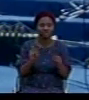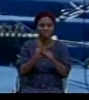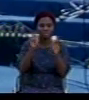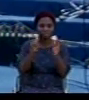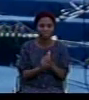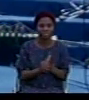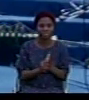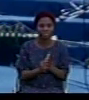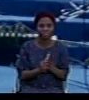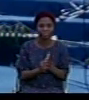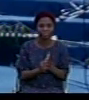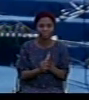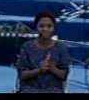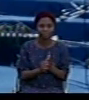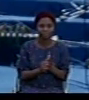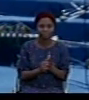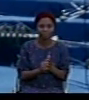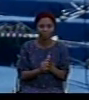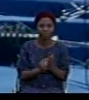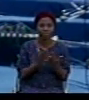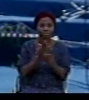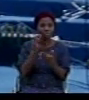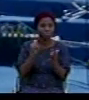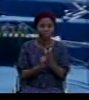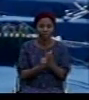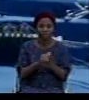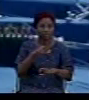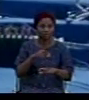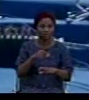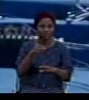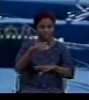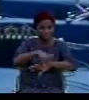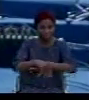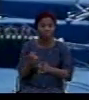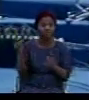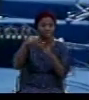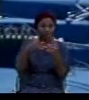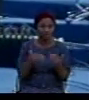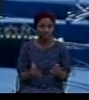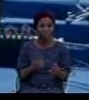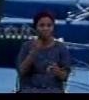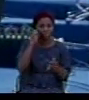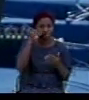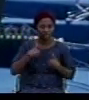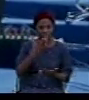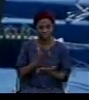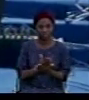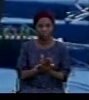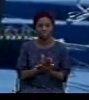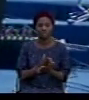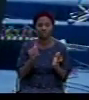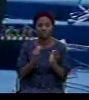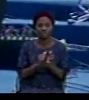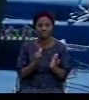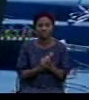running temperature. And throughout since that time till now, she has stopped running temperature. Praise the Lord.